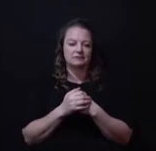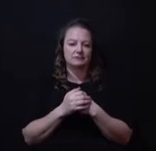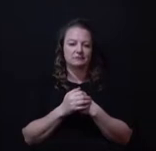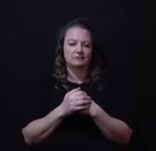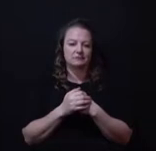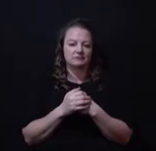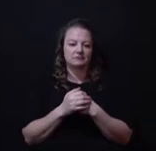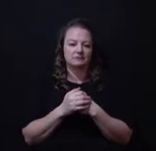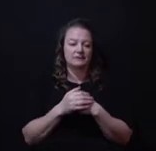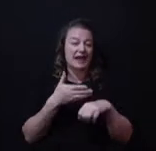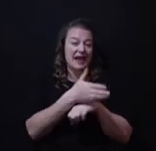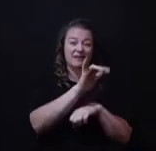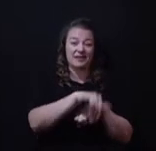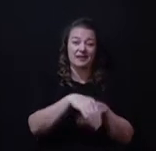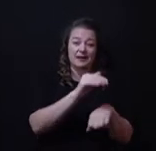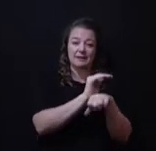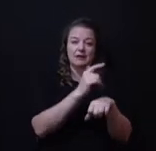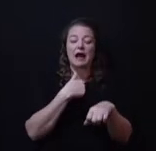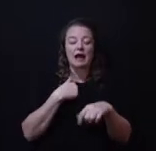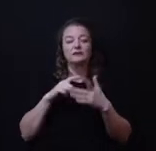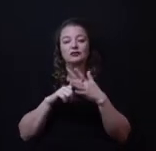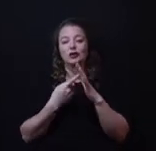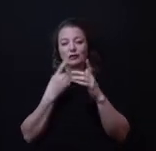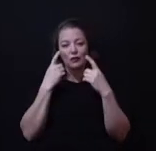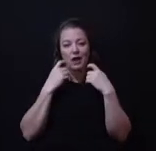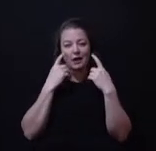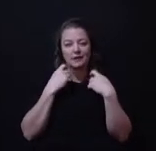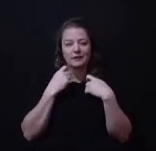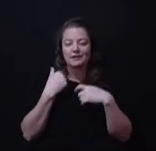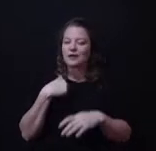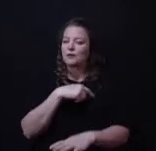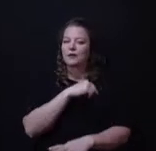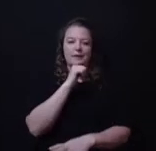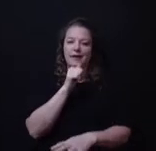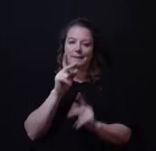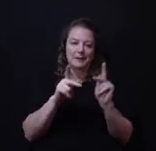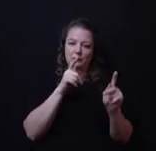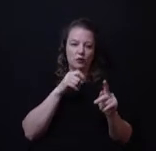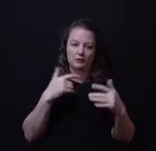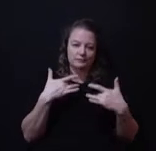Halfway through that evening, I started crying. We were not people who cried.